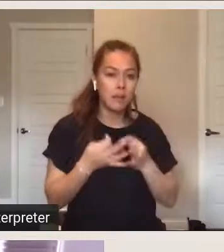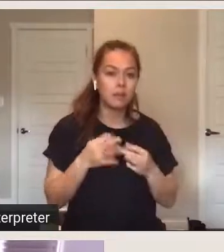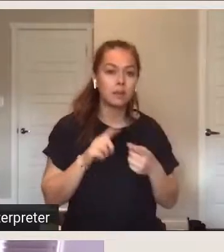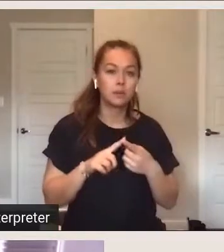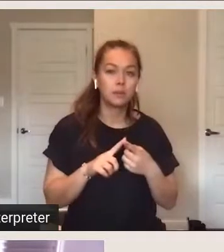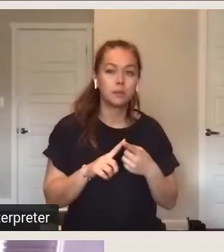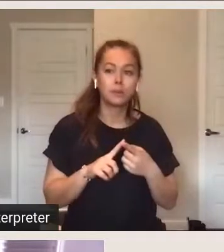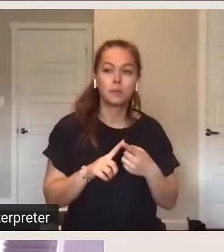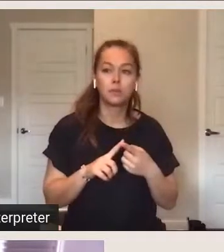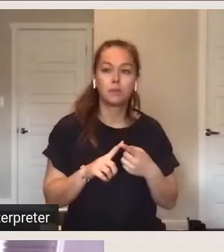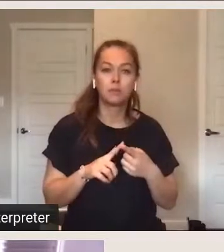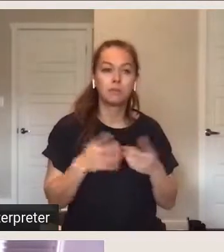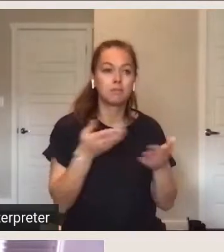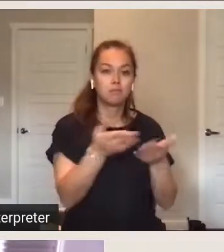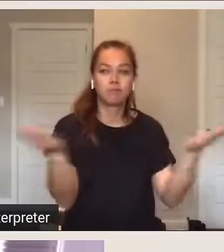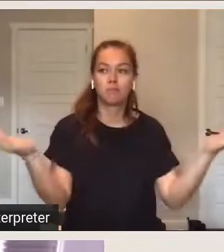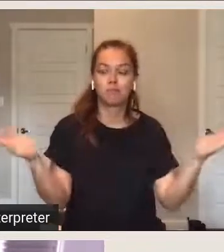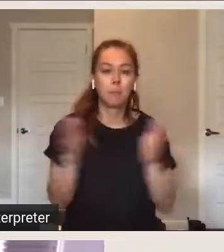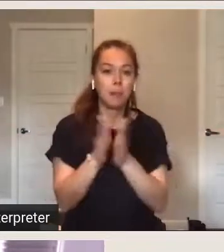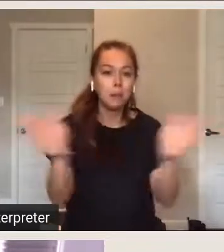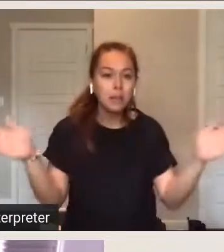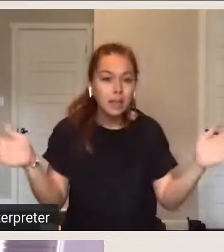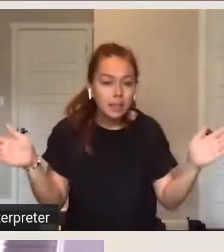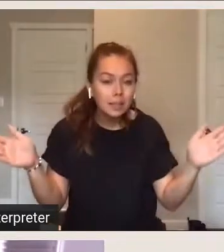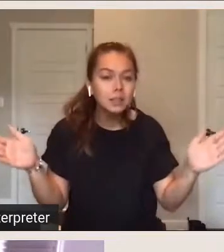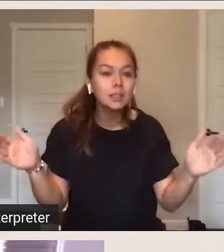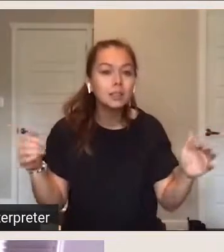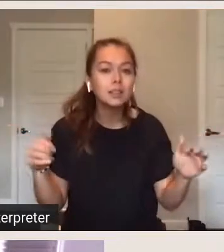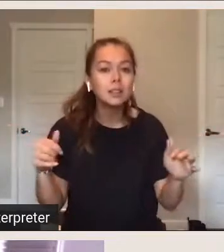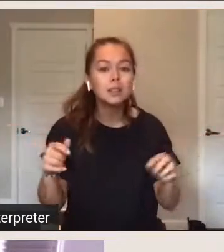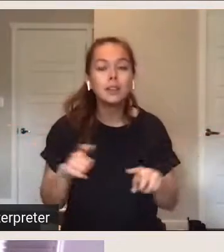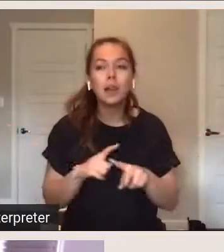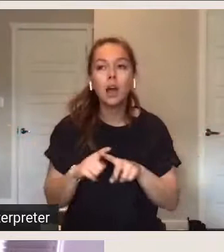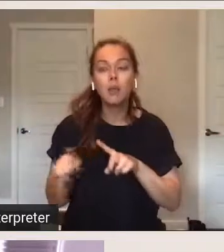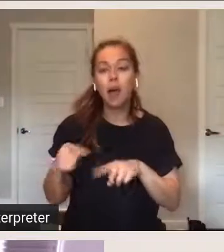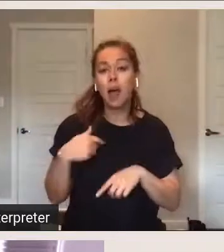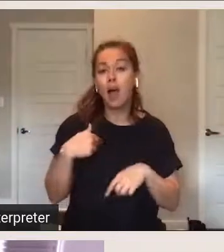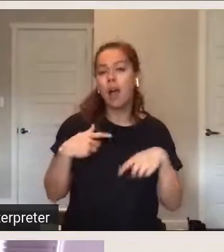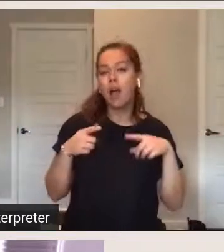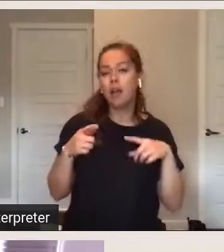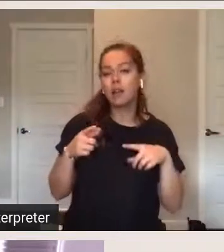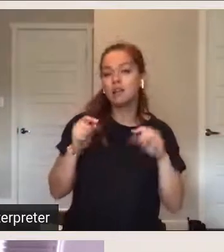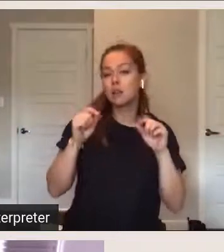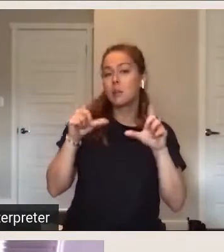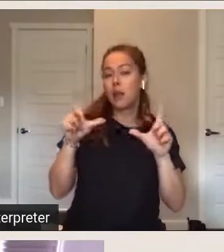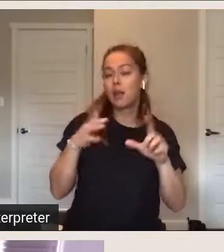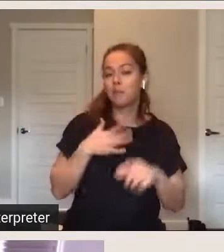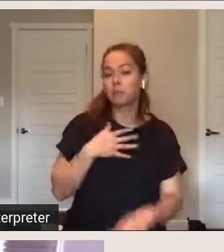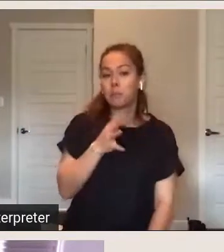a general public. But I was actually pretty surprised when my mom